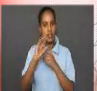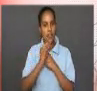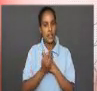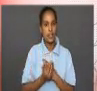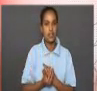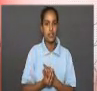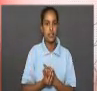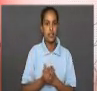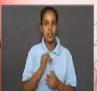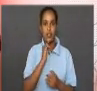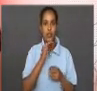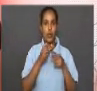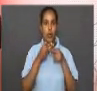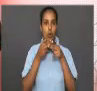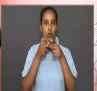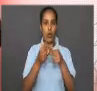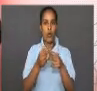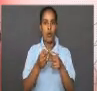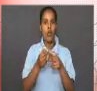phases is called